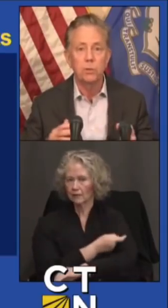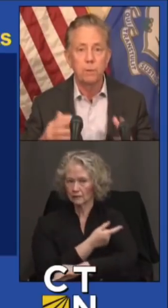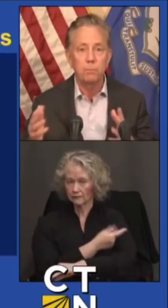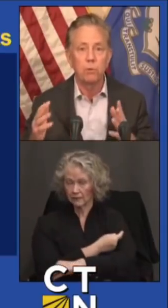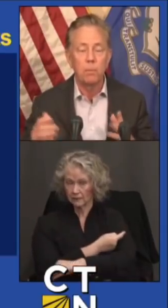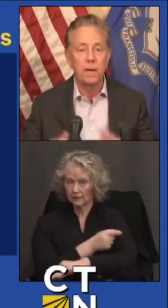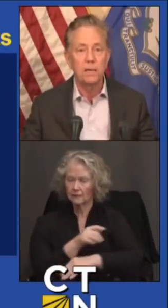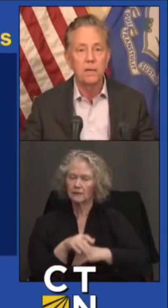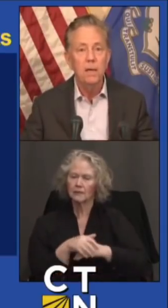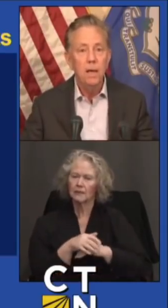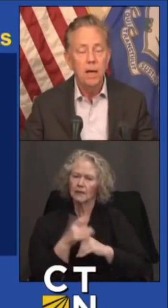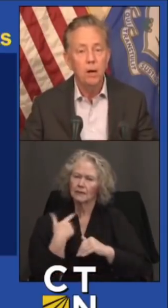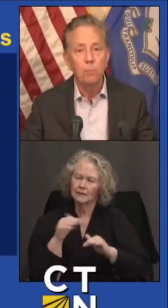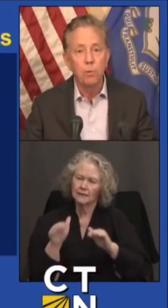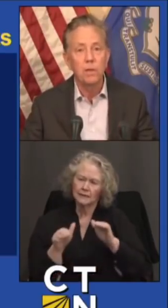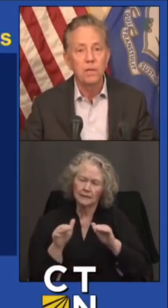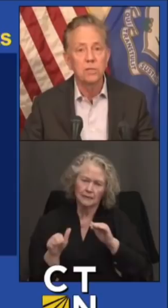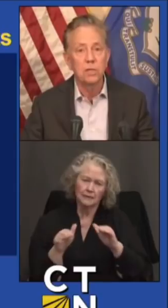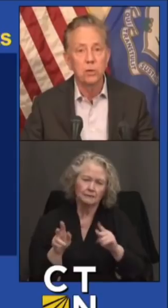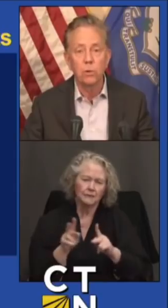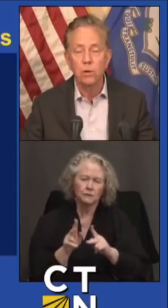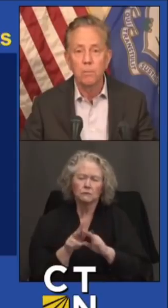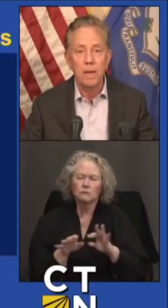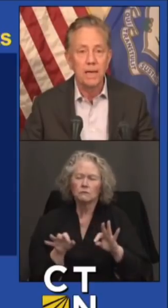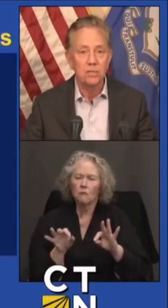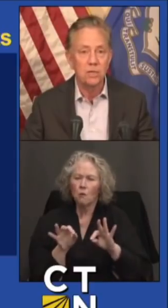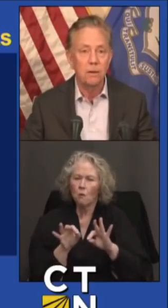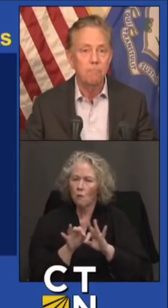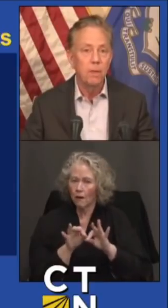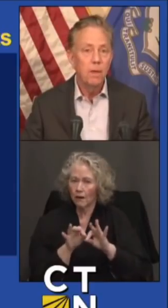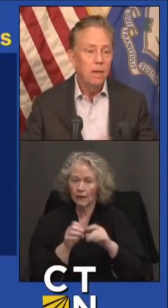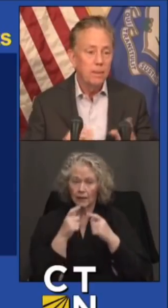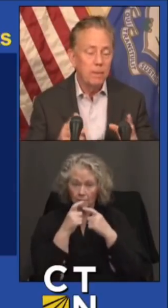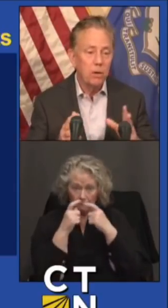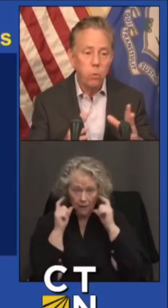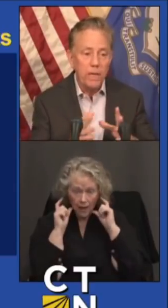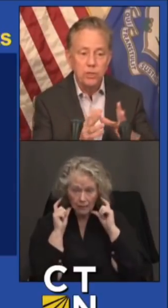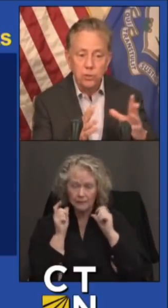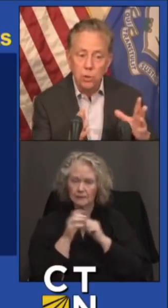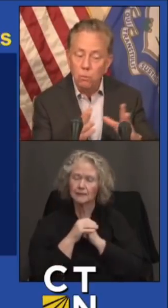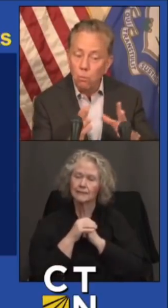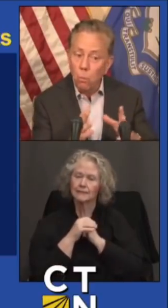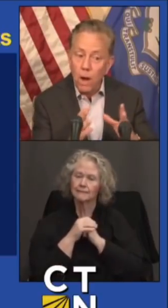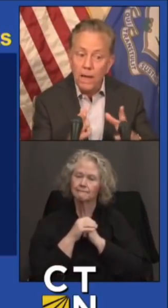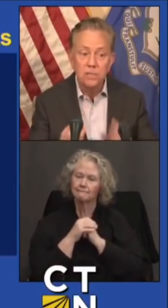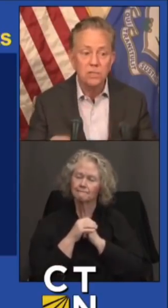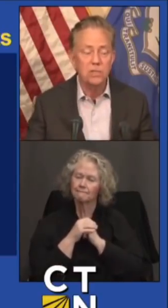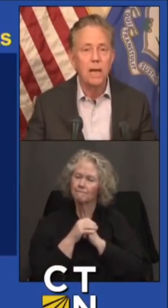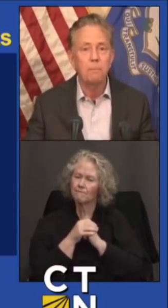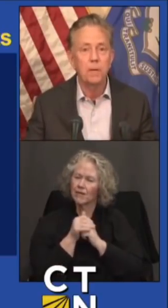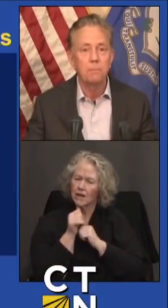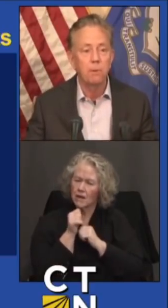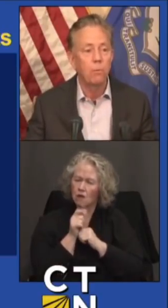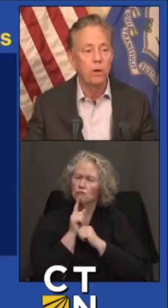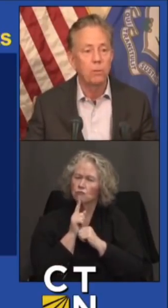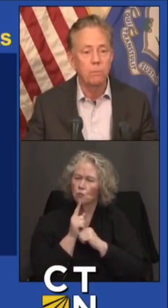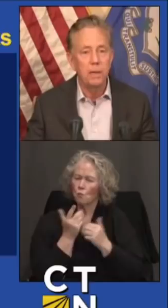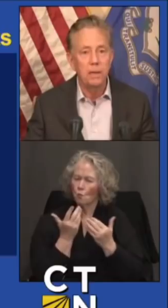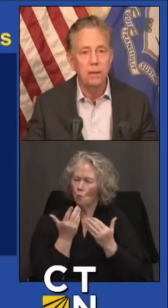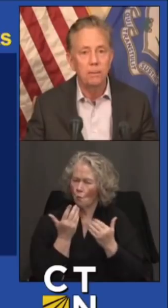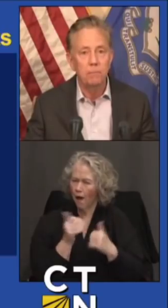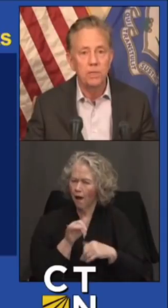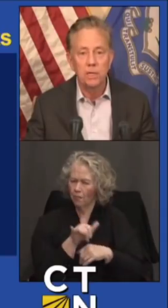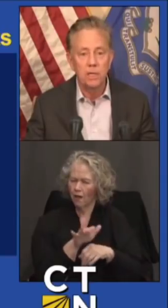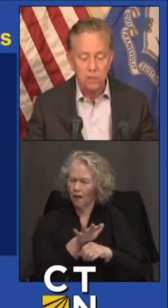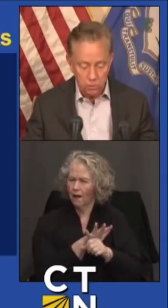Make sure that people are reminded how important it is that you wear the mask. I'm not quite sure why this is happening, but we are